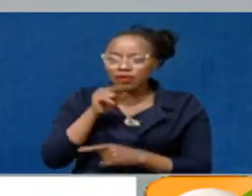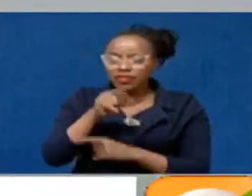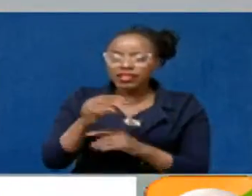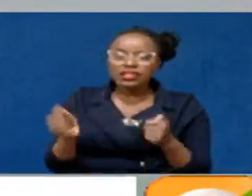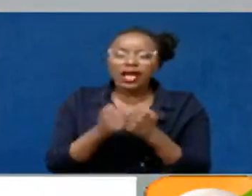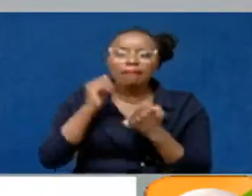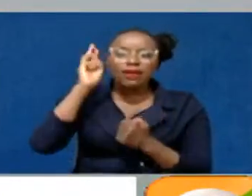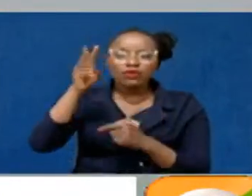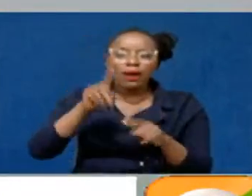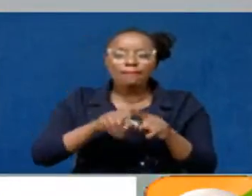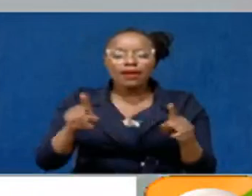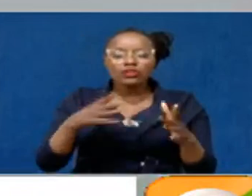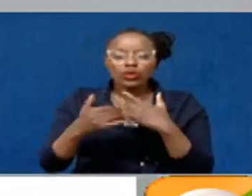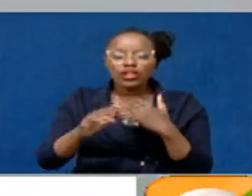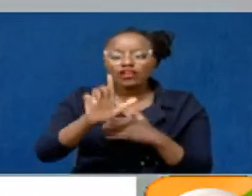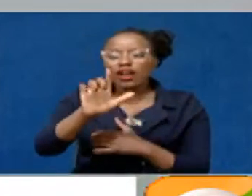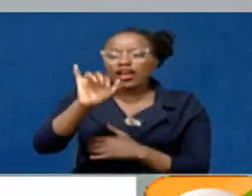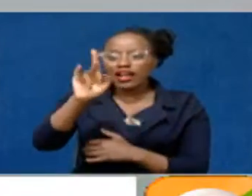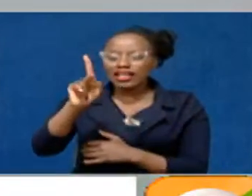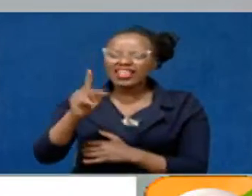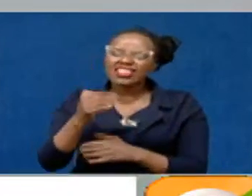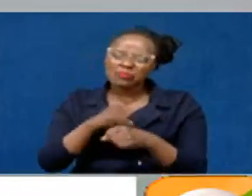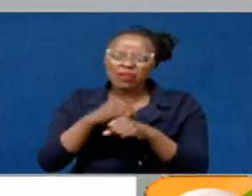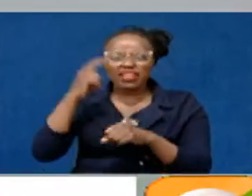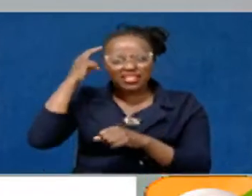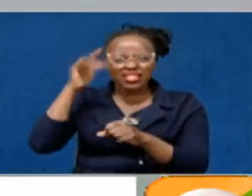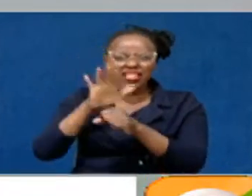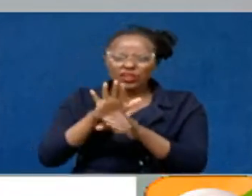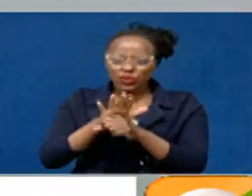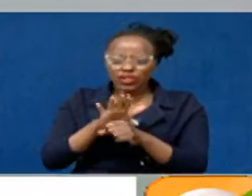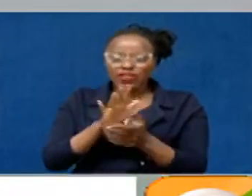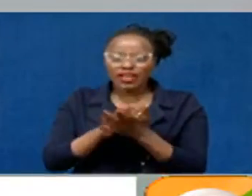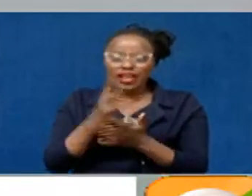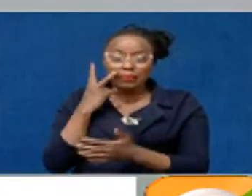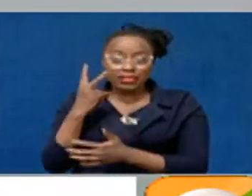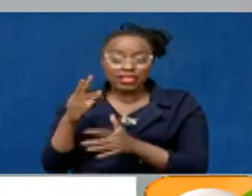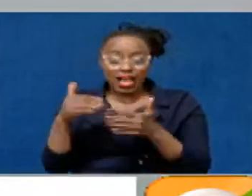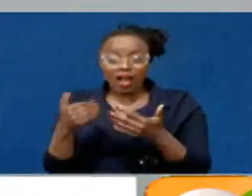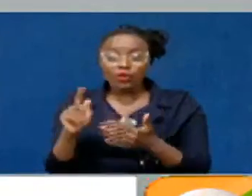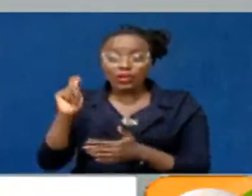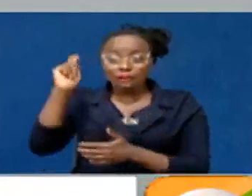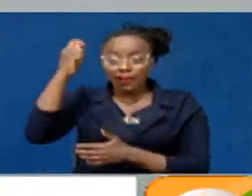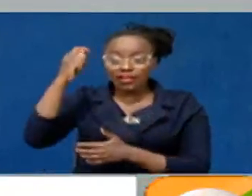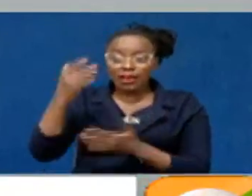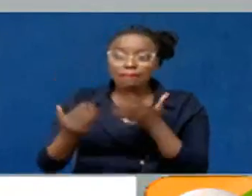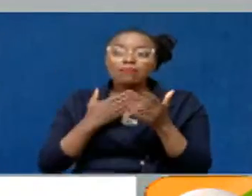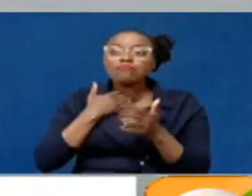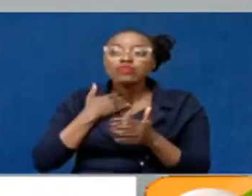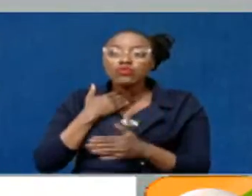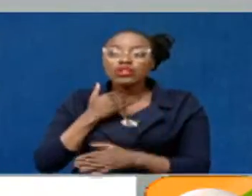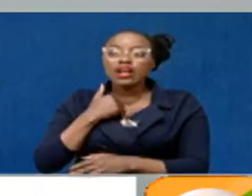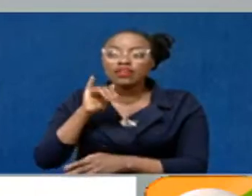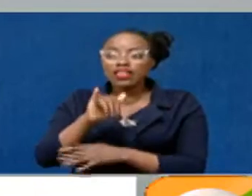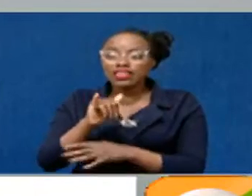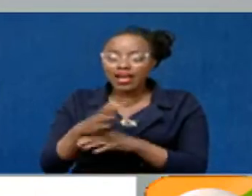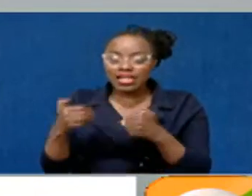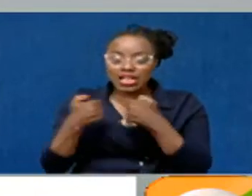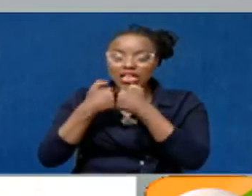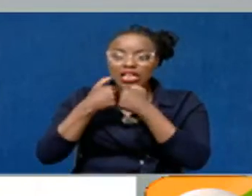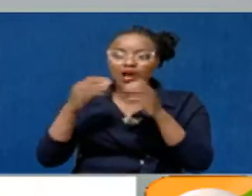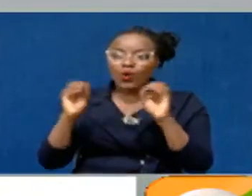going to happen. But what Lina says actually makes a lot of sense. And I'm looking at this in terms of the president. He may not want to have that